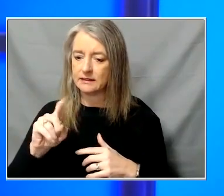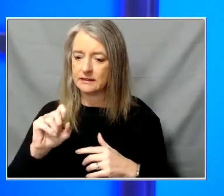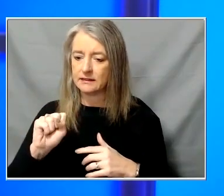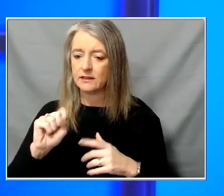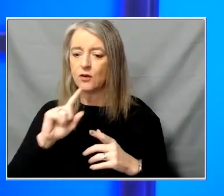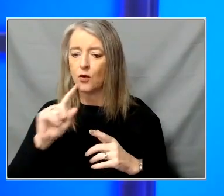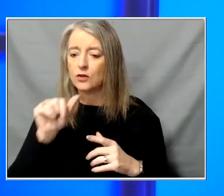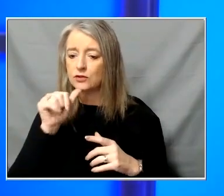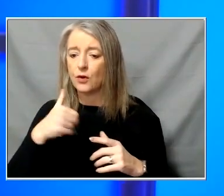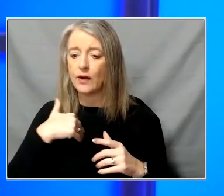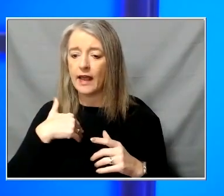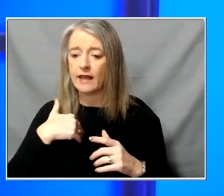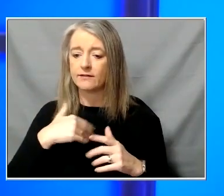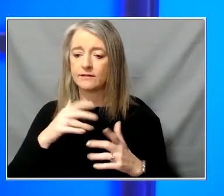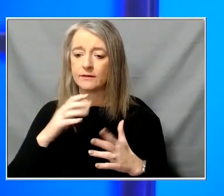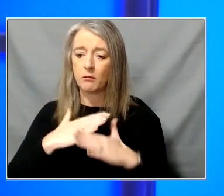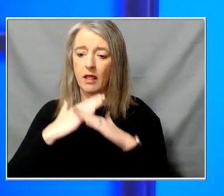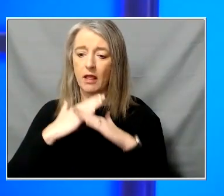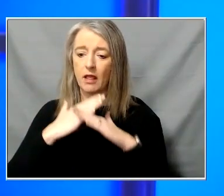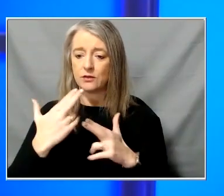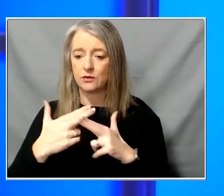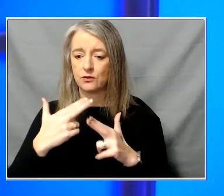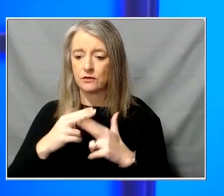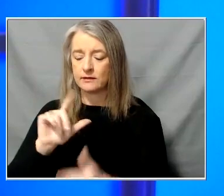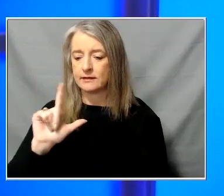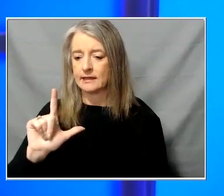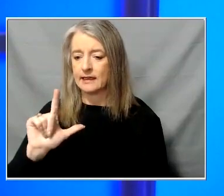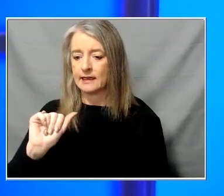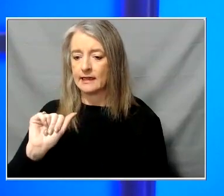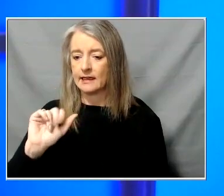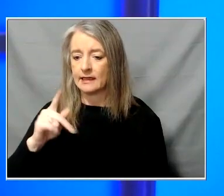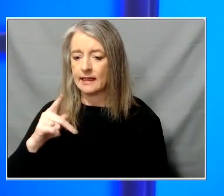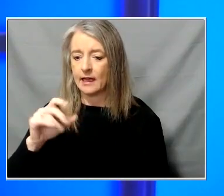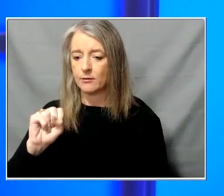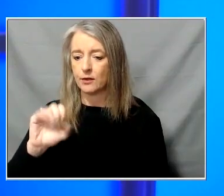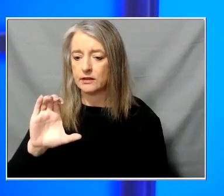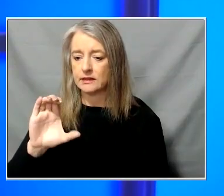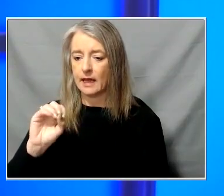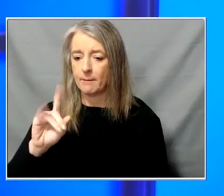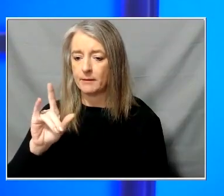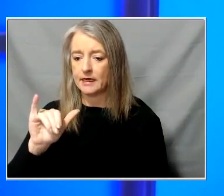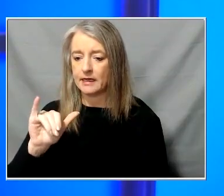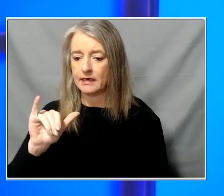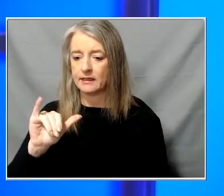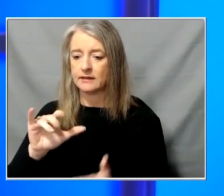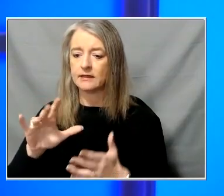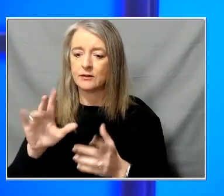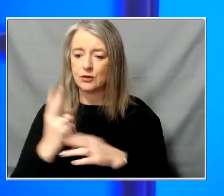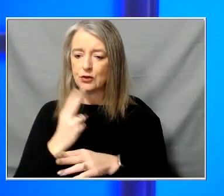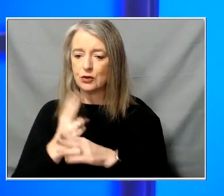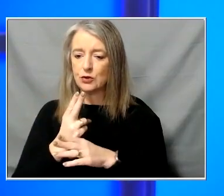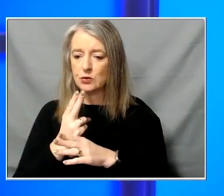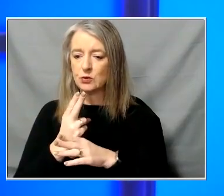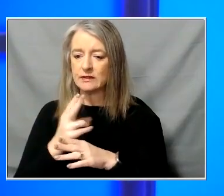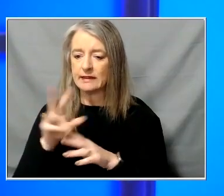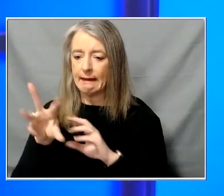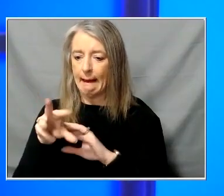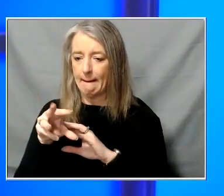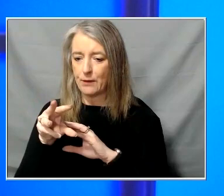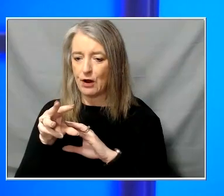for most people who are just having symptoms, who are not sick in the sense that they don't have pancreatitis or they don't